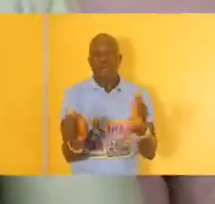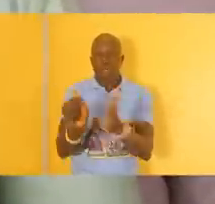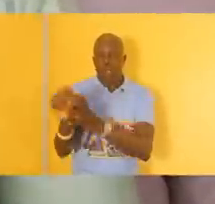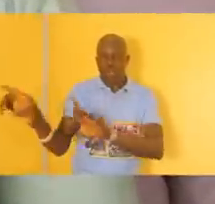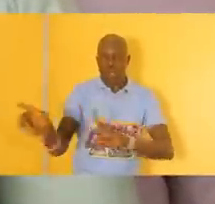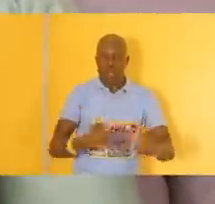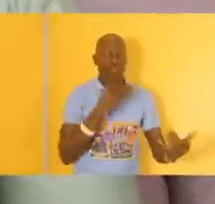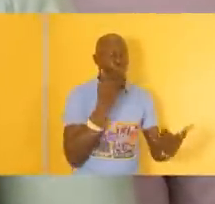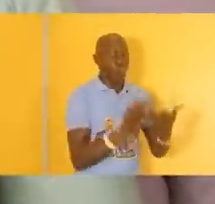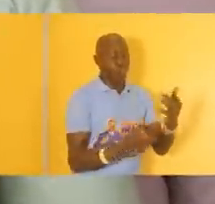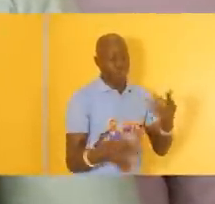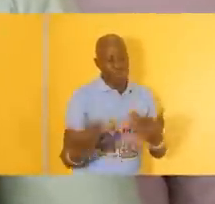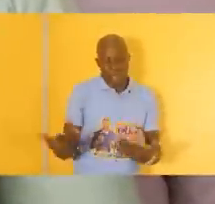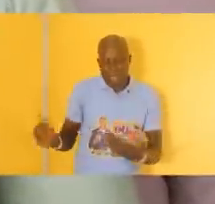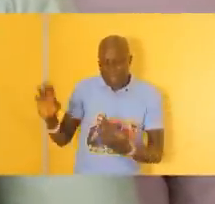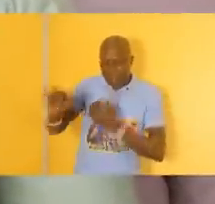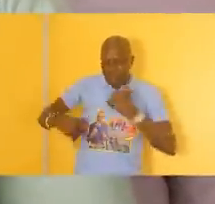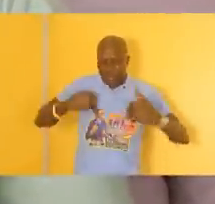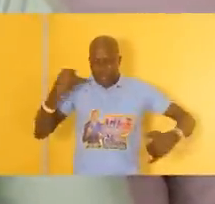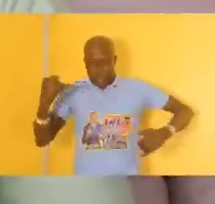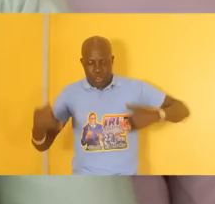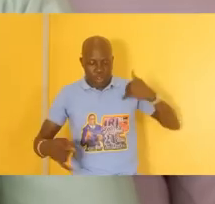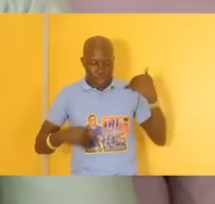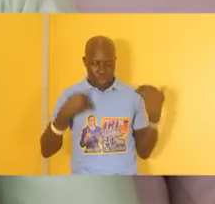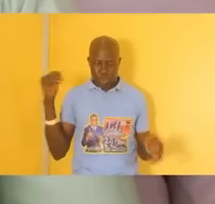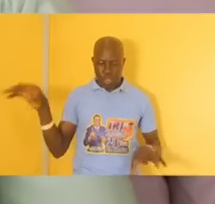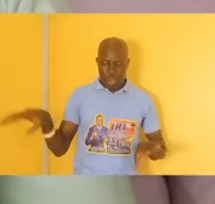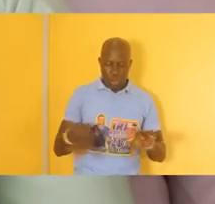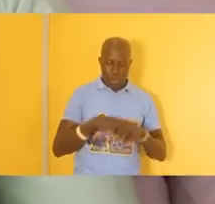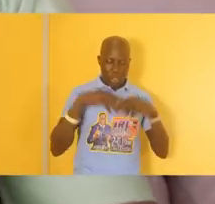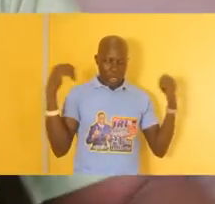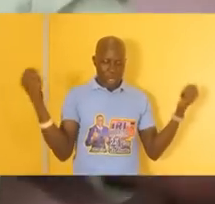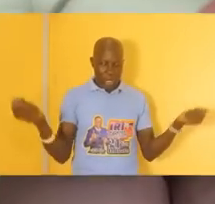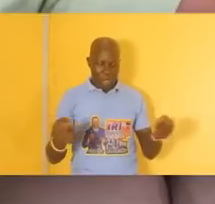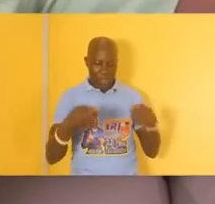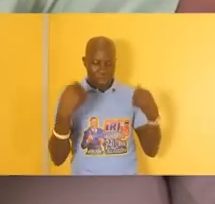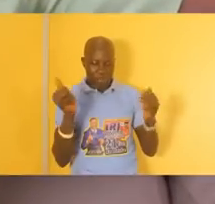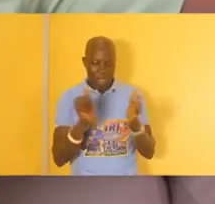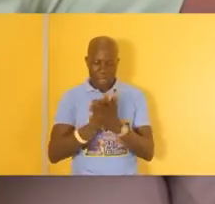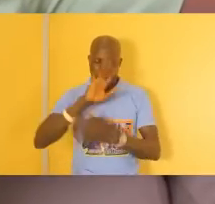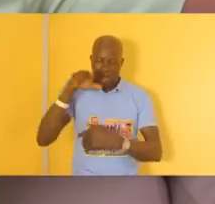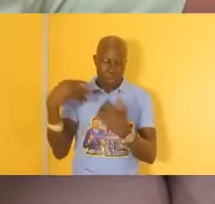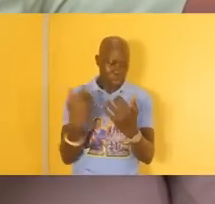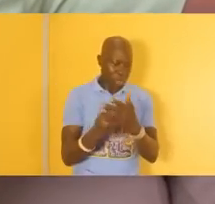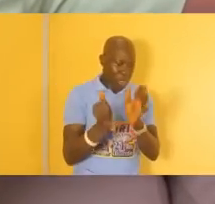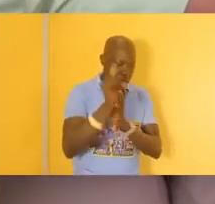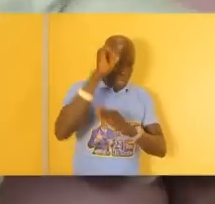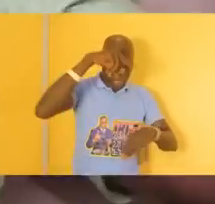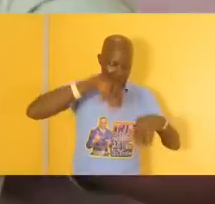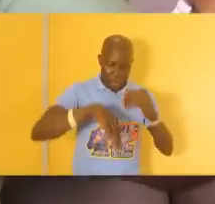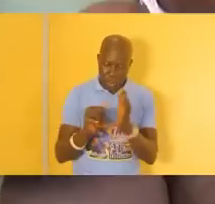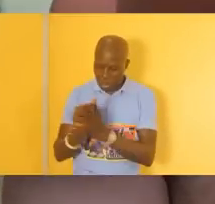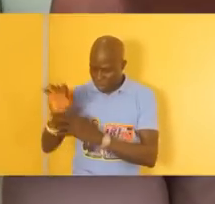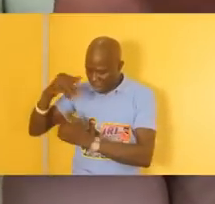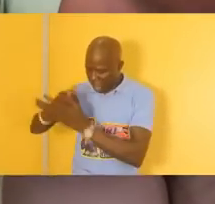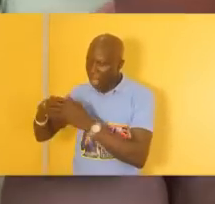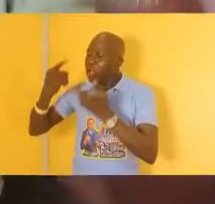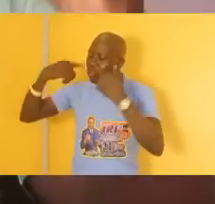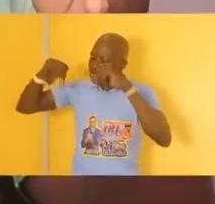birthday celebration. Oh, for the birthday celebration, people celebrate when they are fasting. I bless